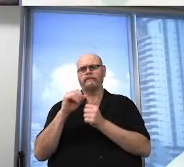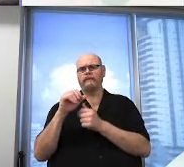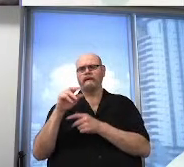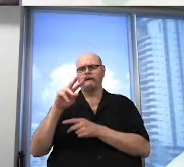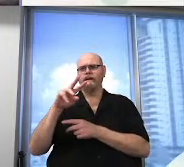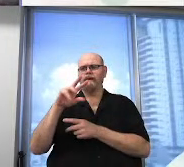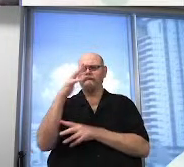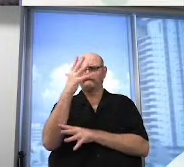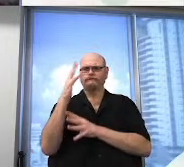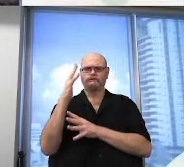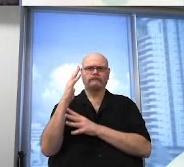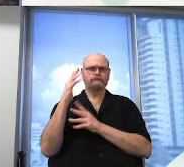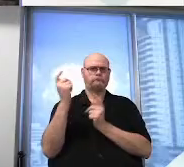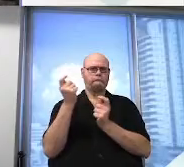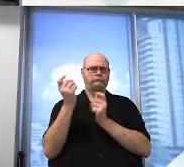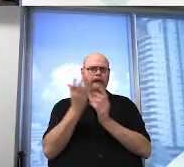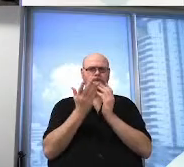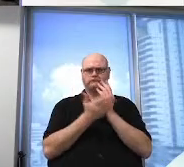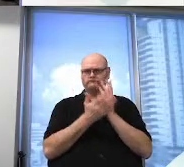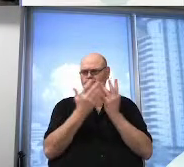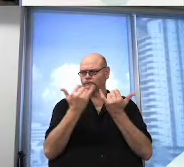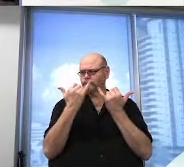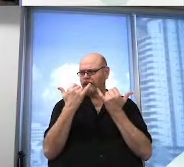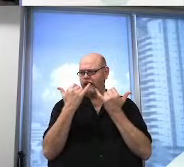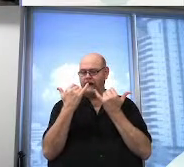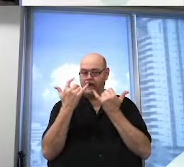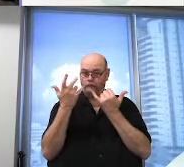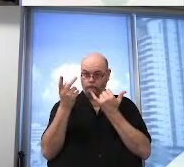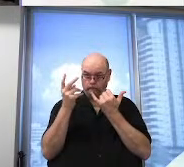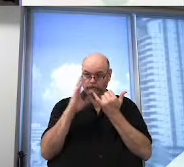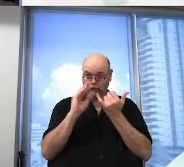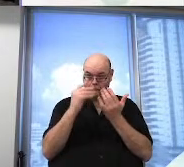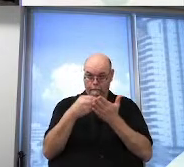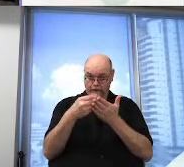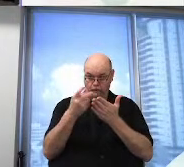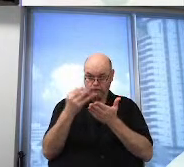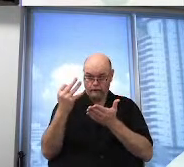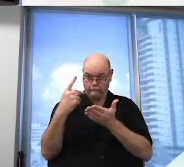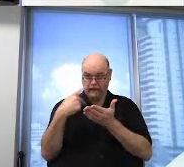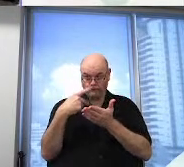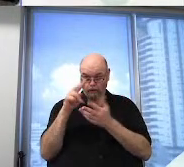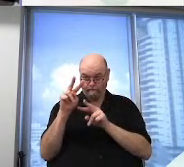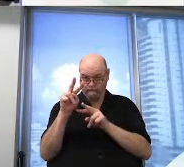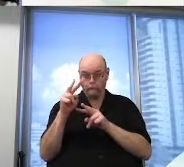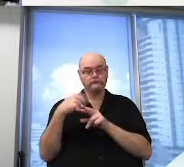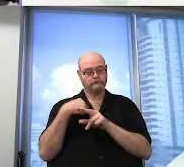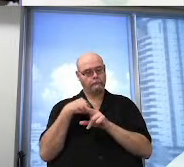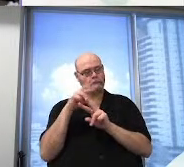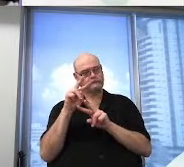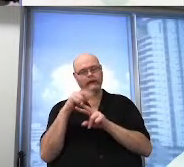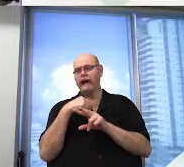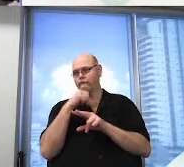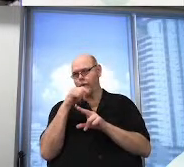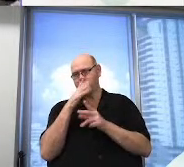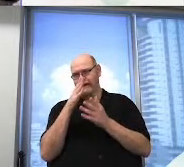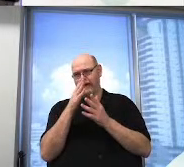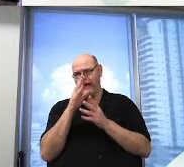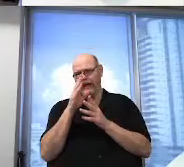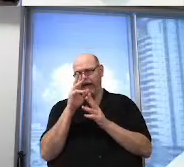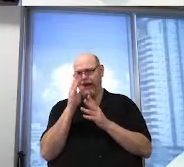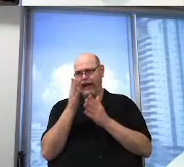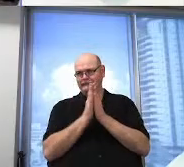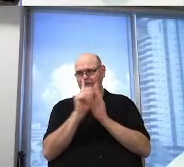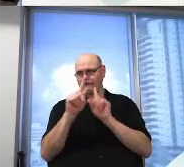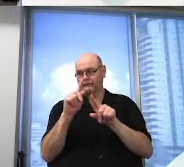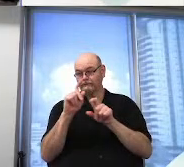management today and worry about the flow of dollars when you come back. Are you looking forward to that? Yes, I am. Okay, so am I. Thank you, sir. Well, I won't be asking the